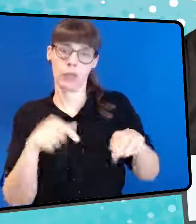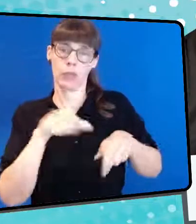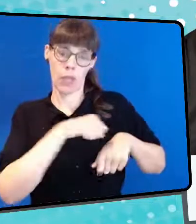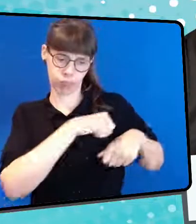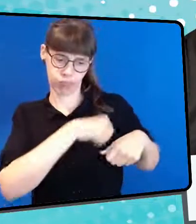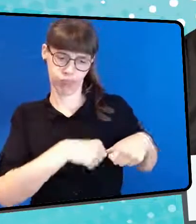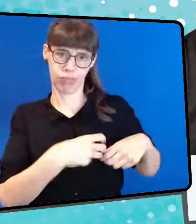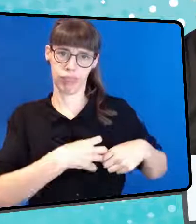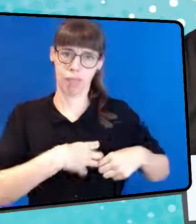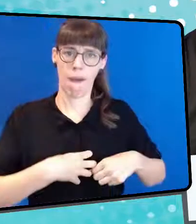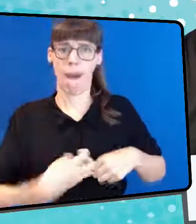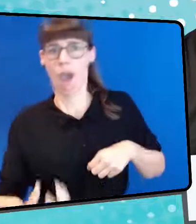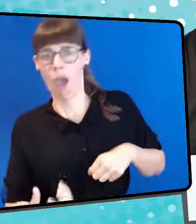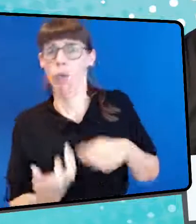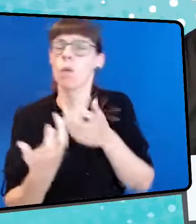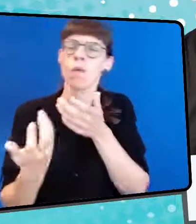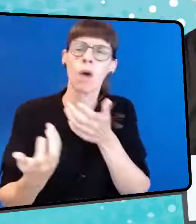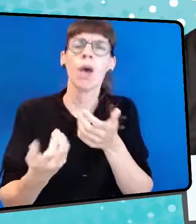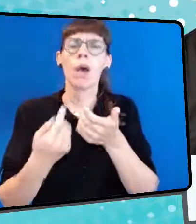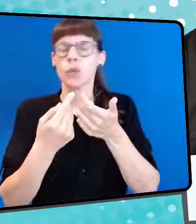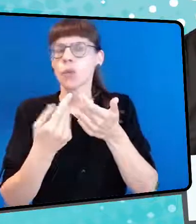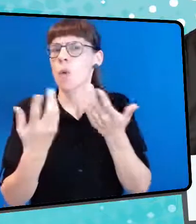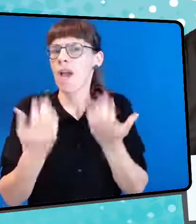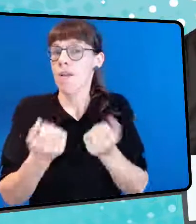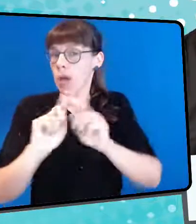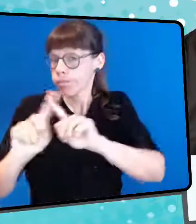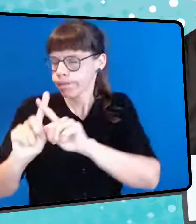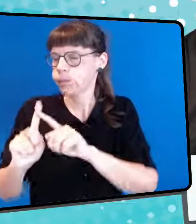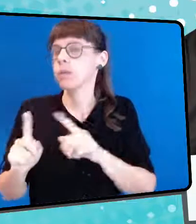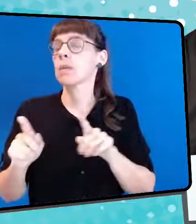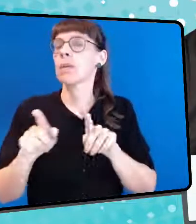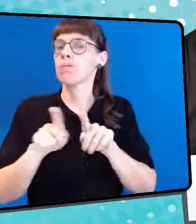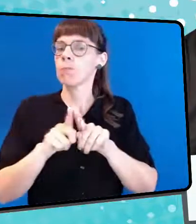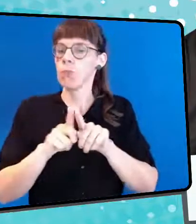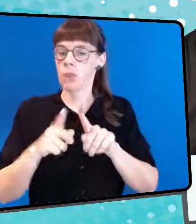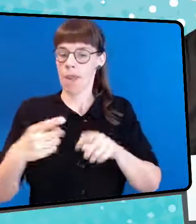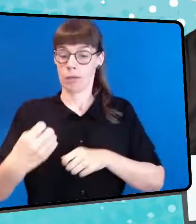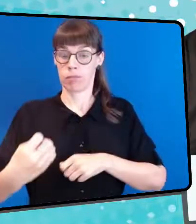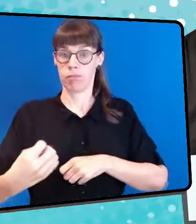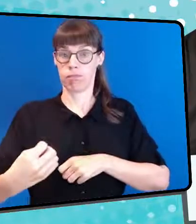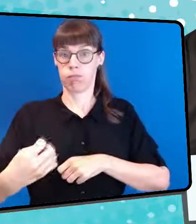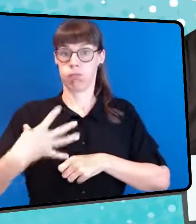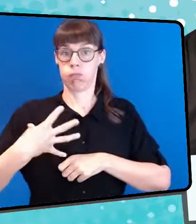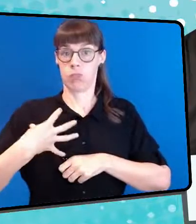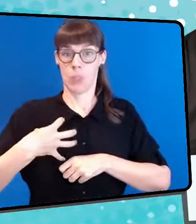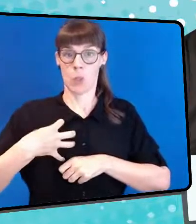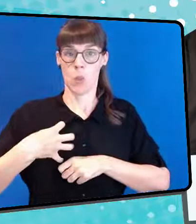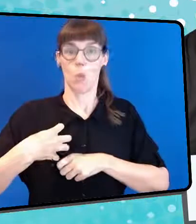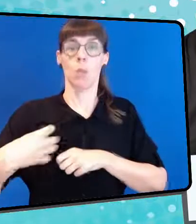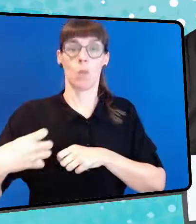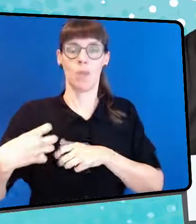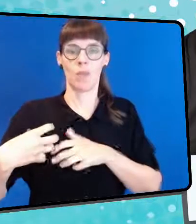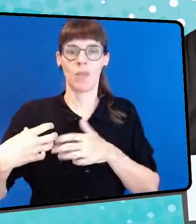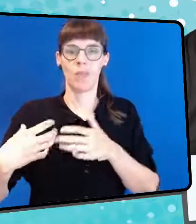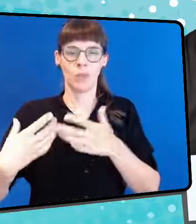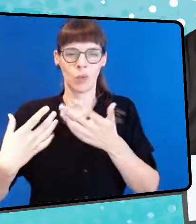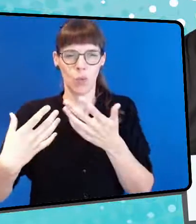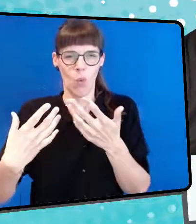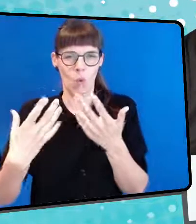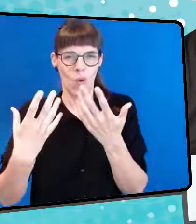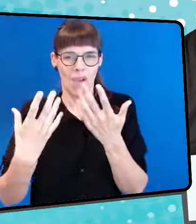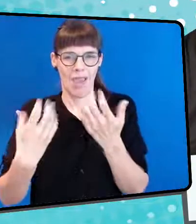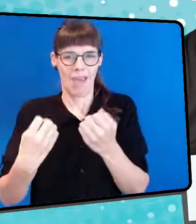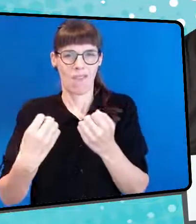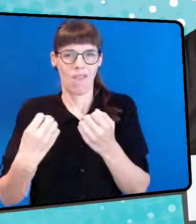sort of drug therapy, and then radiotherapy where you basically zap the tumor DNA with very powerful